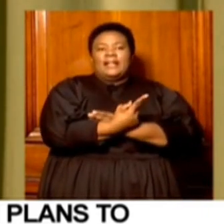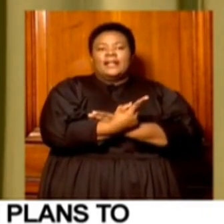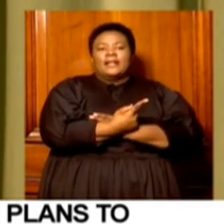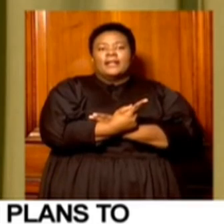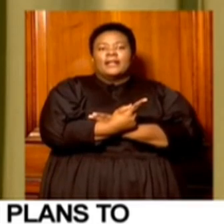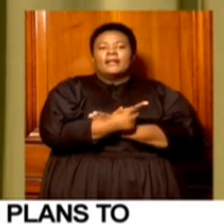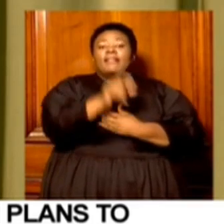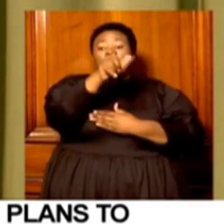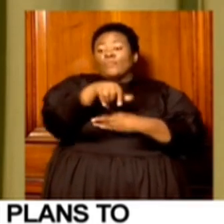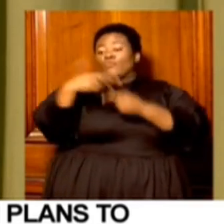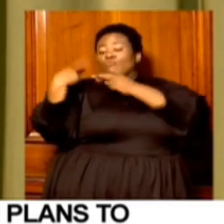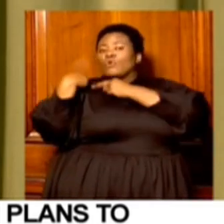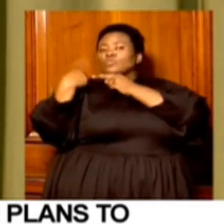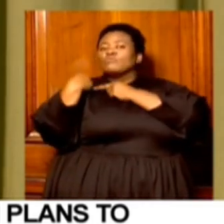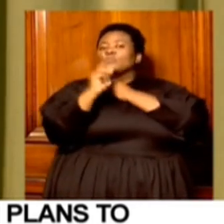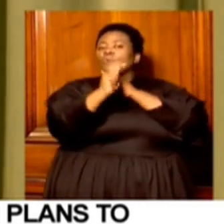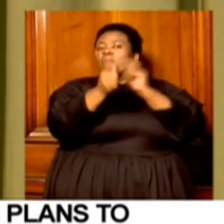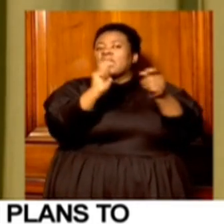installments?